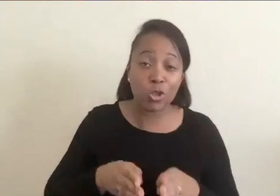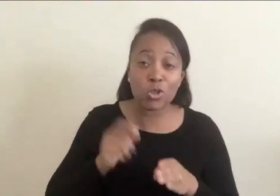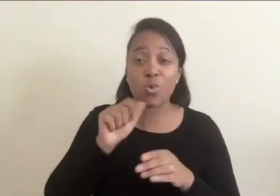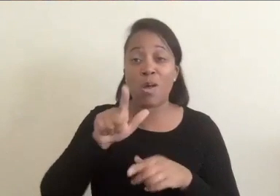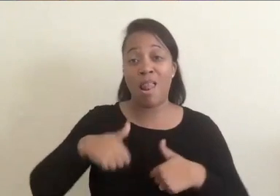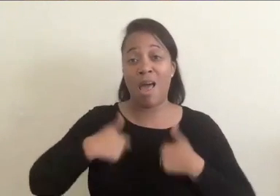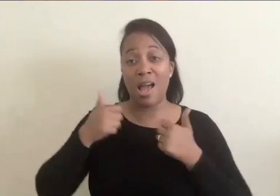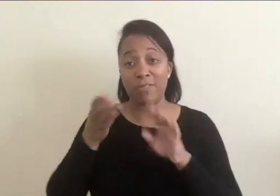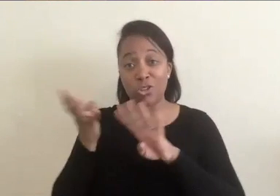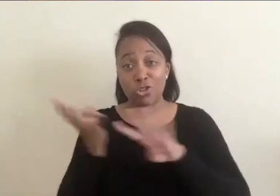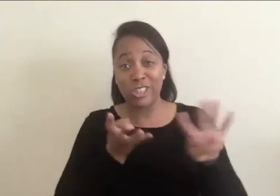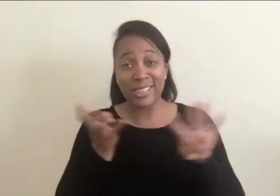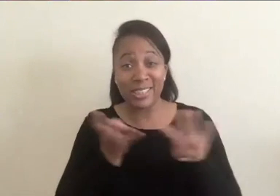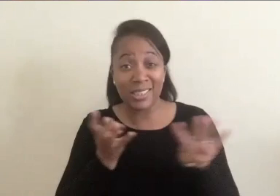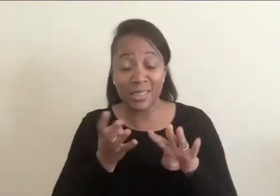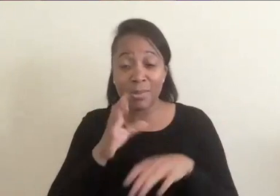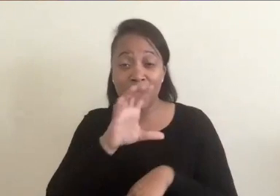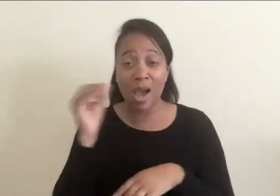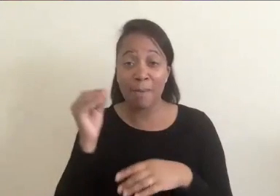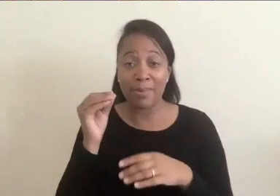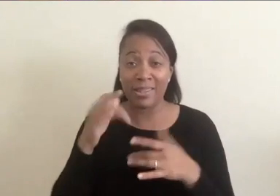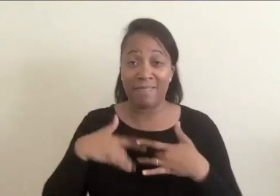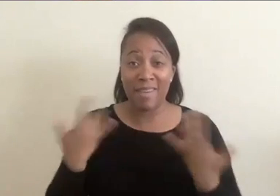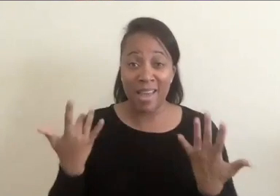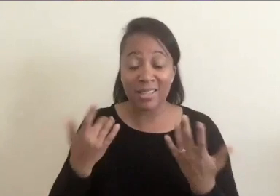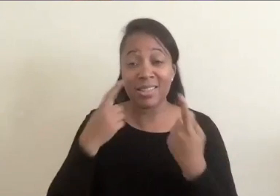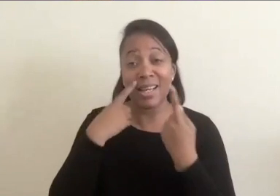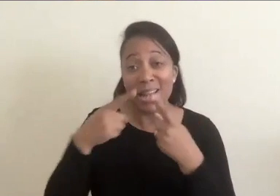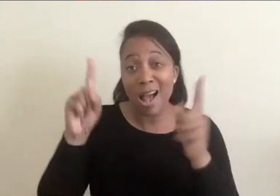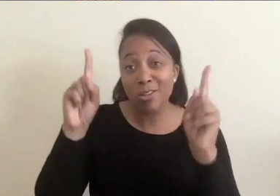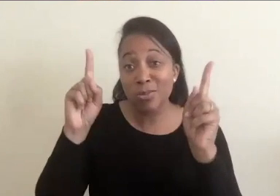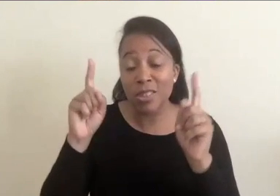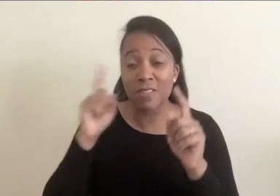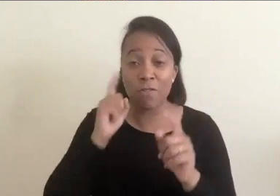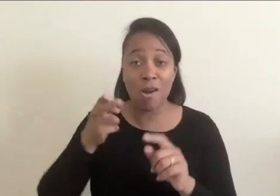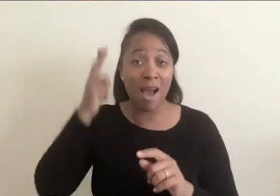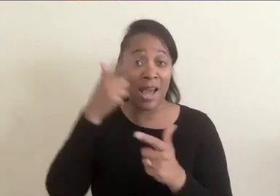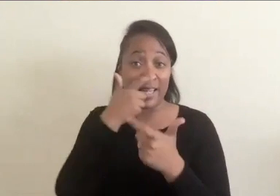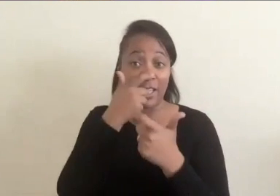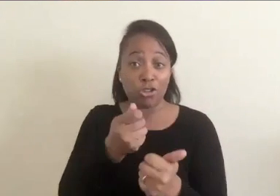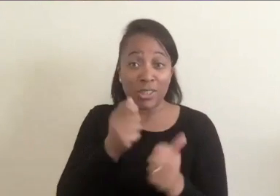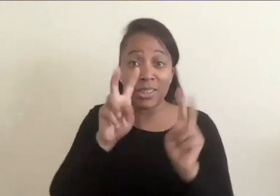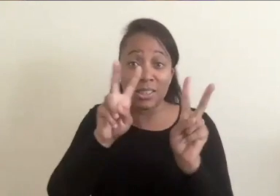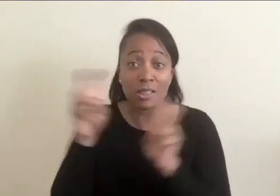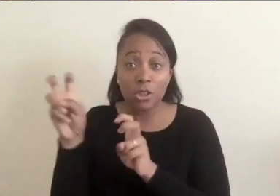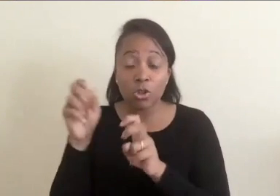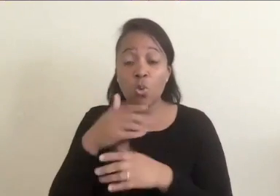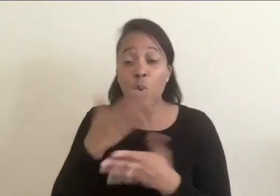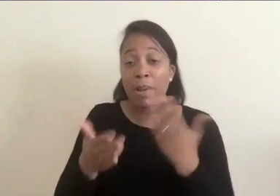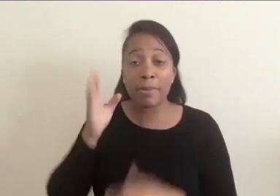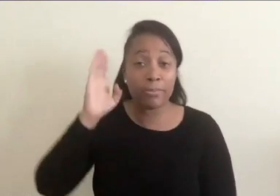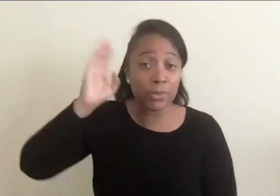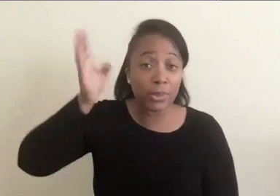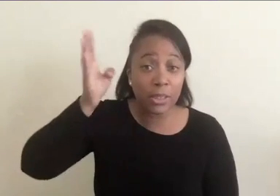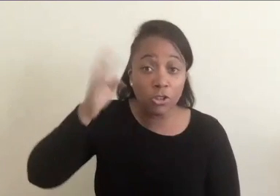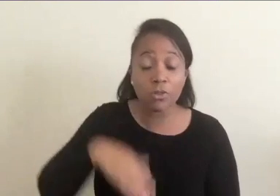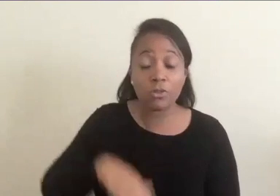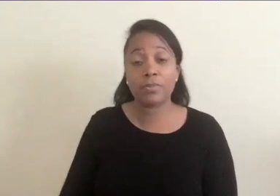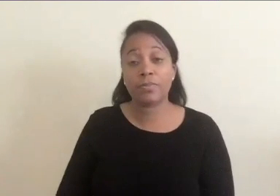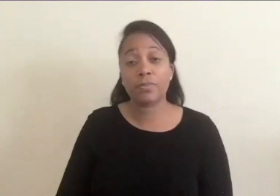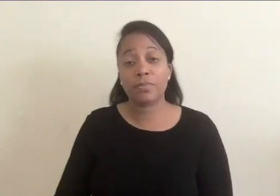or live stream company events, announcements of high interest issues or